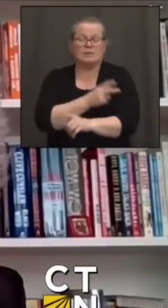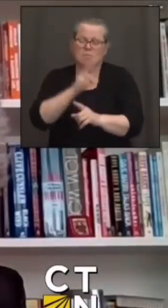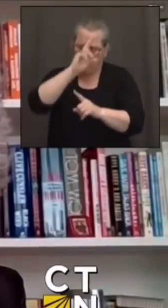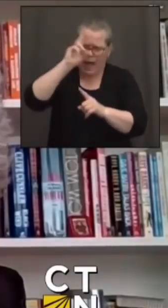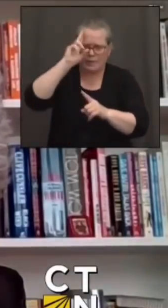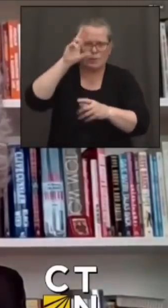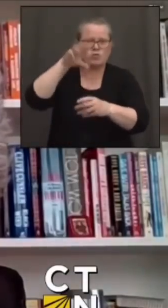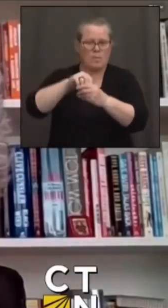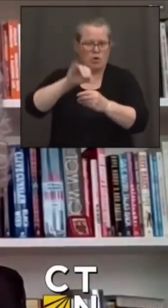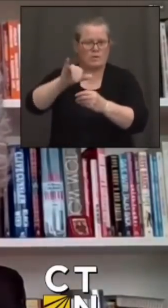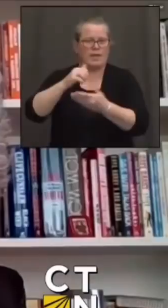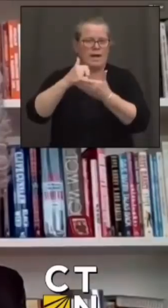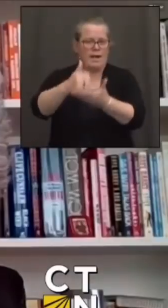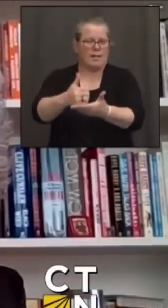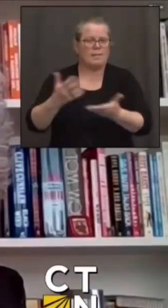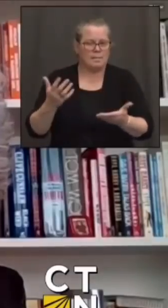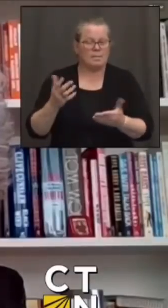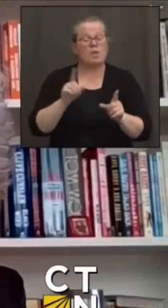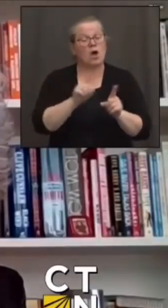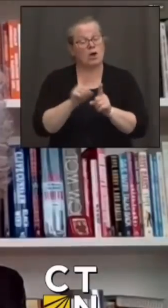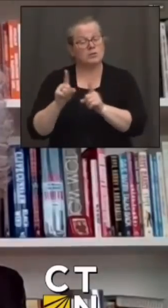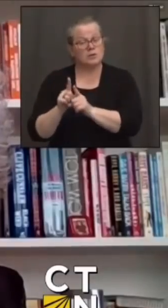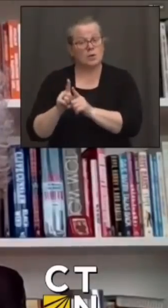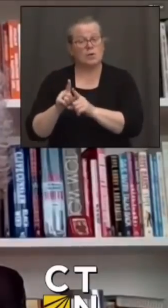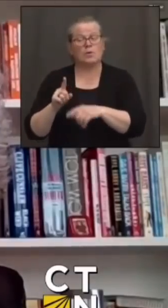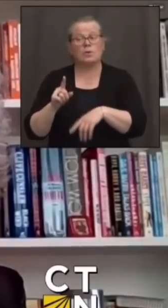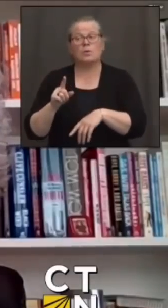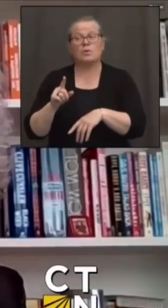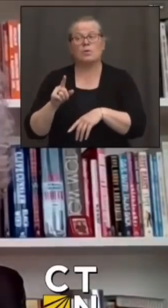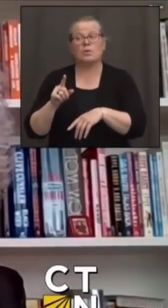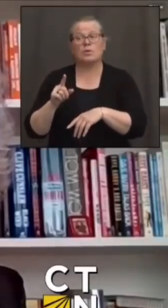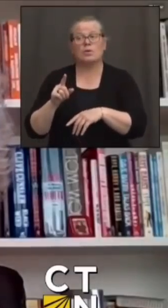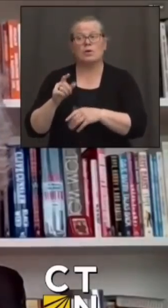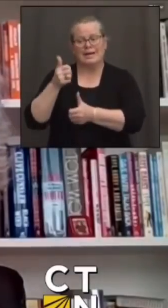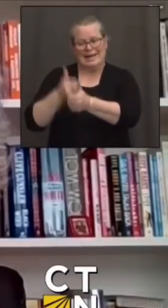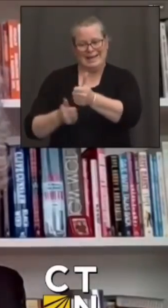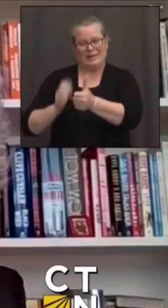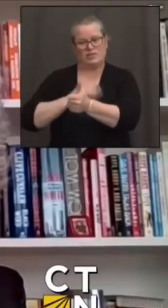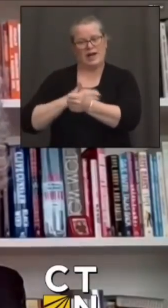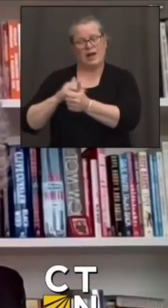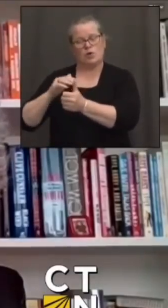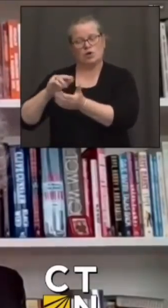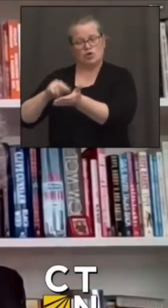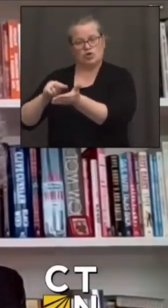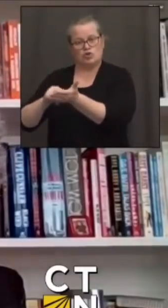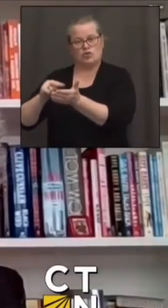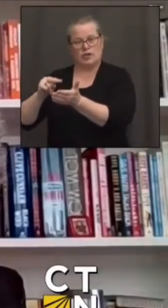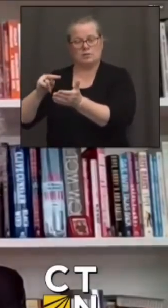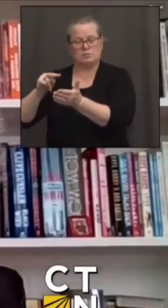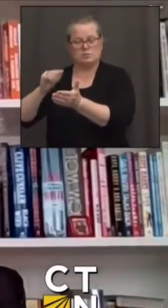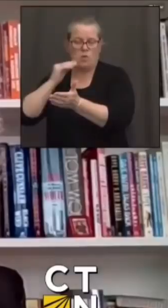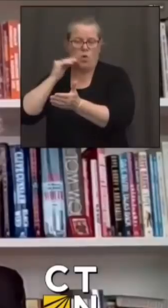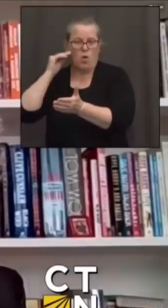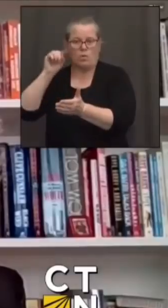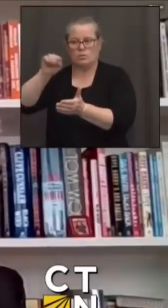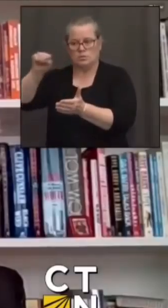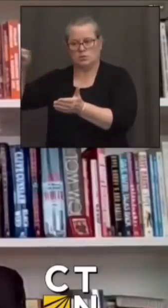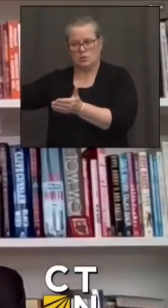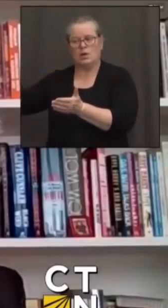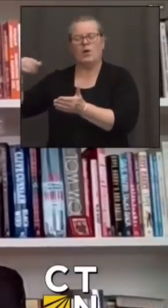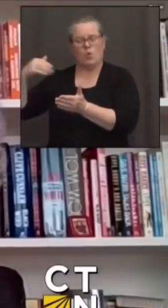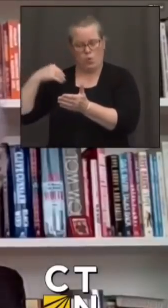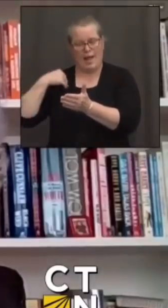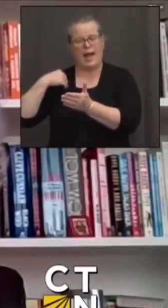of that solution. We also have partners in each one of our skilled nursing facilities now that can provide